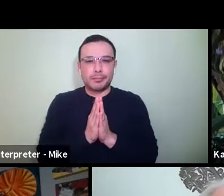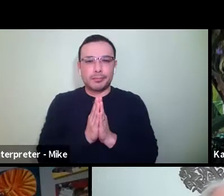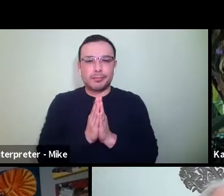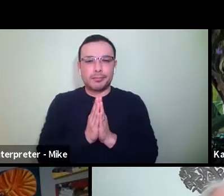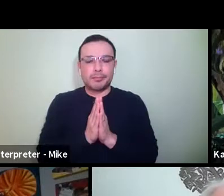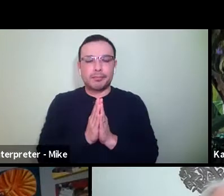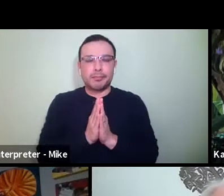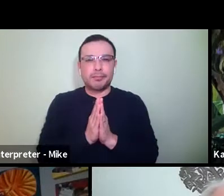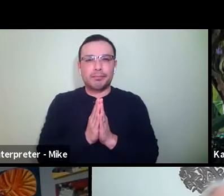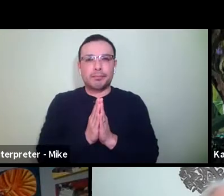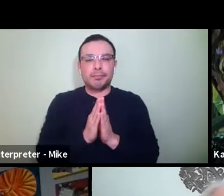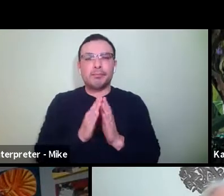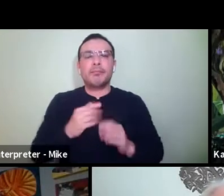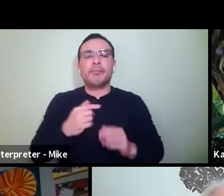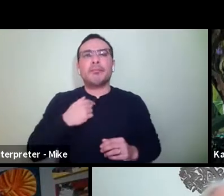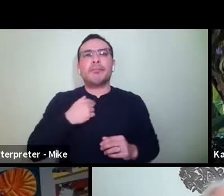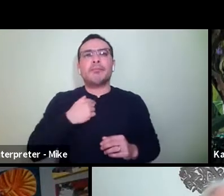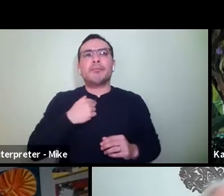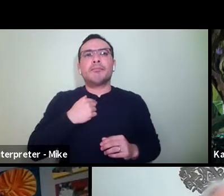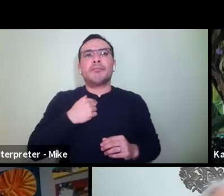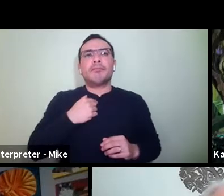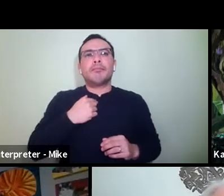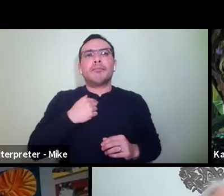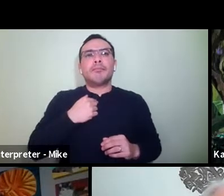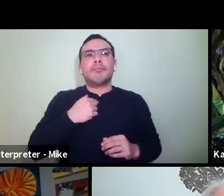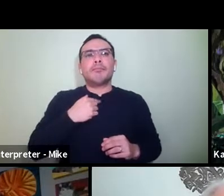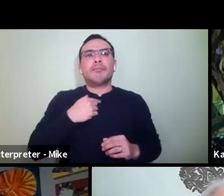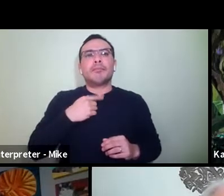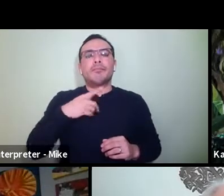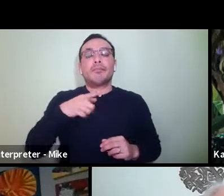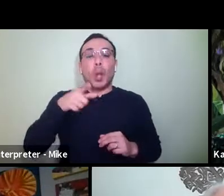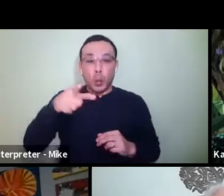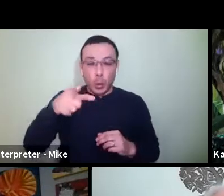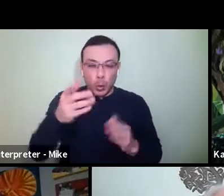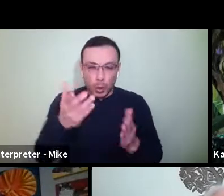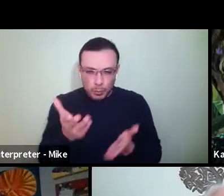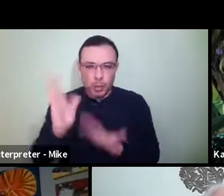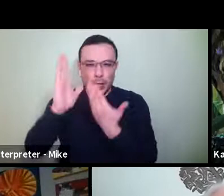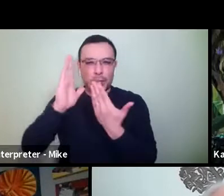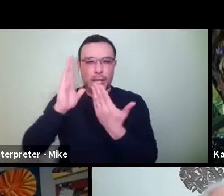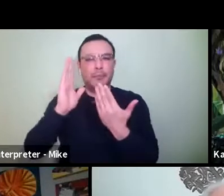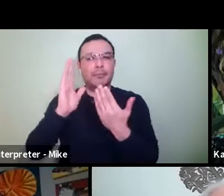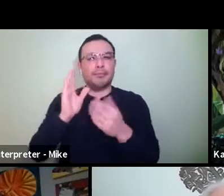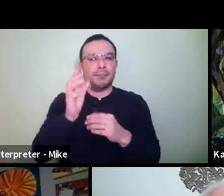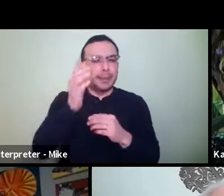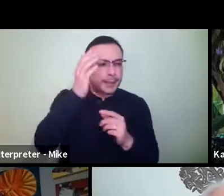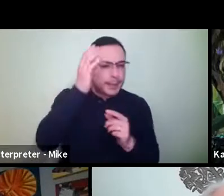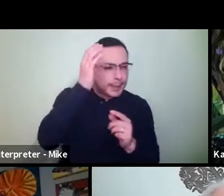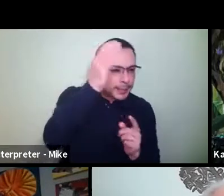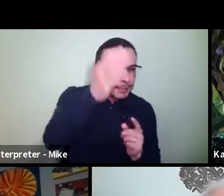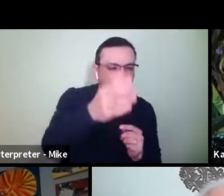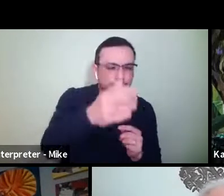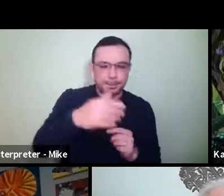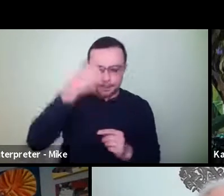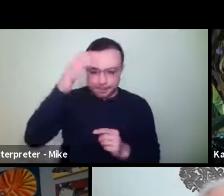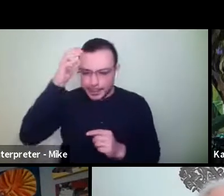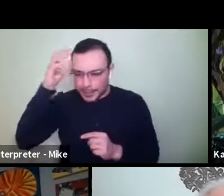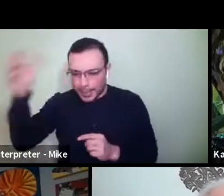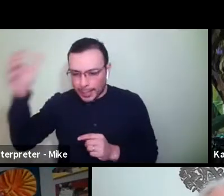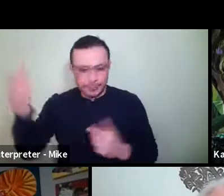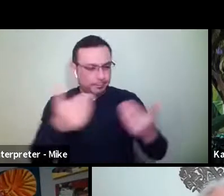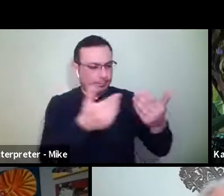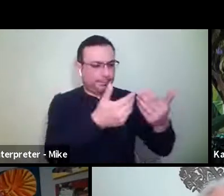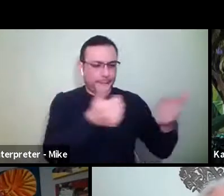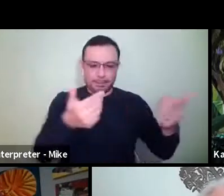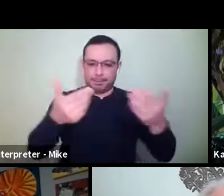thinking of the issues you're mentioning in isolation from the